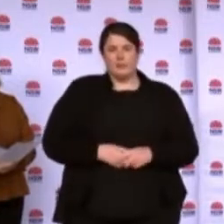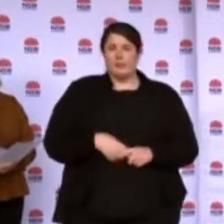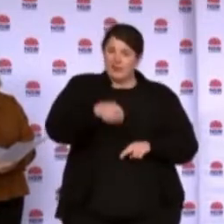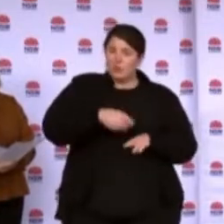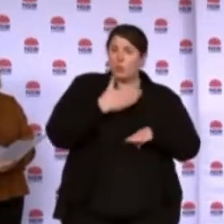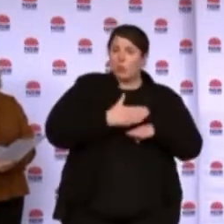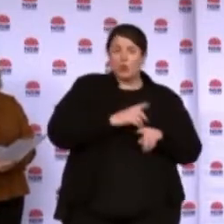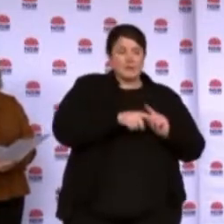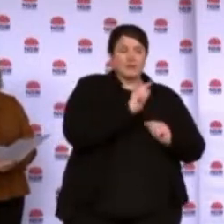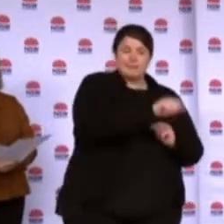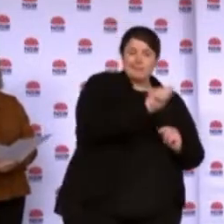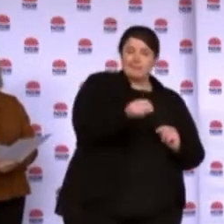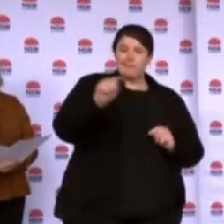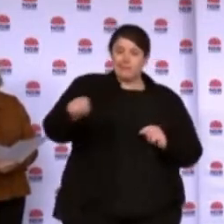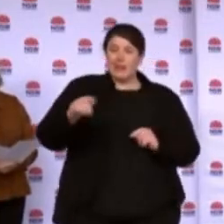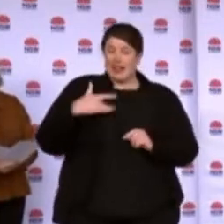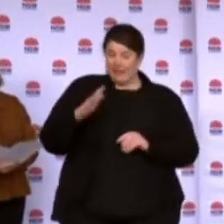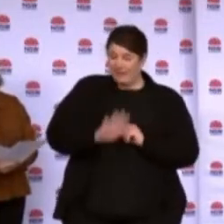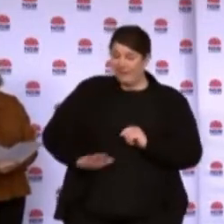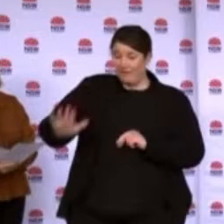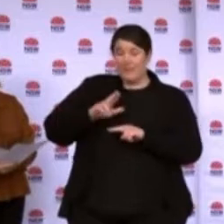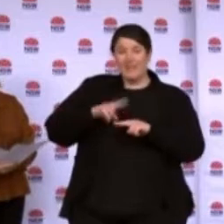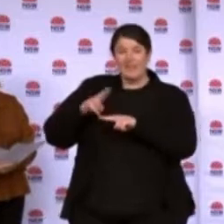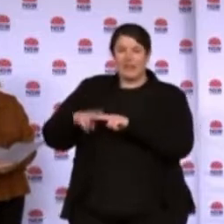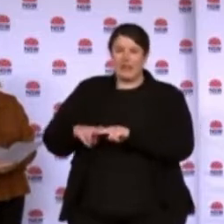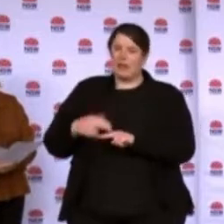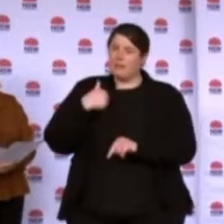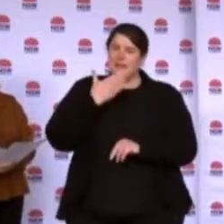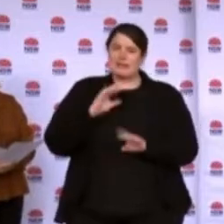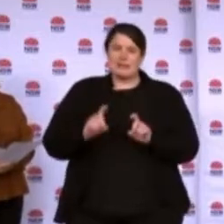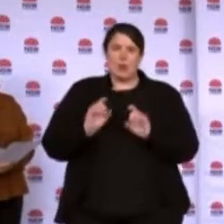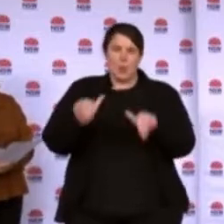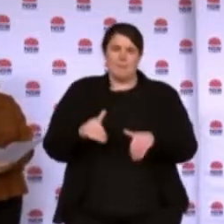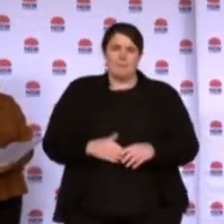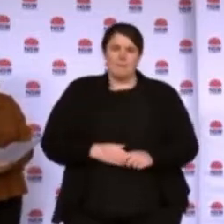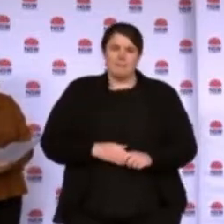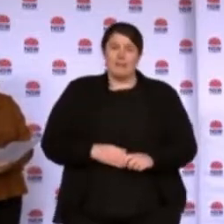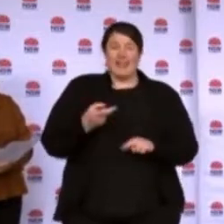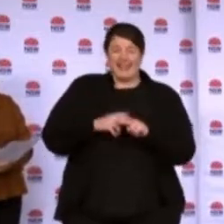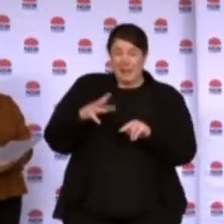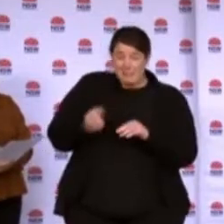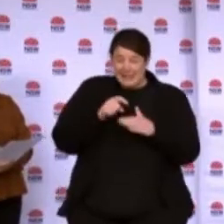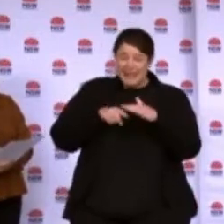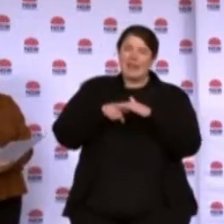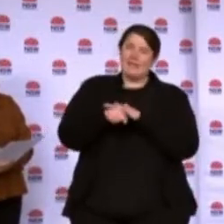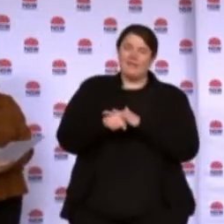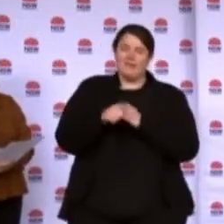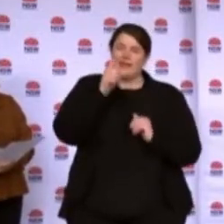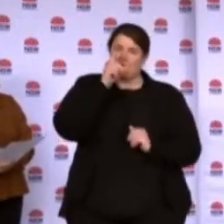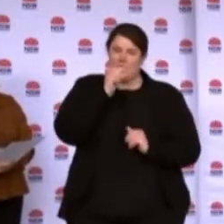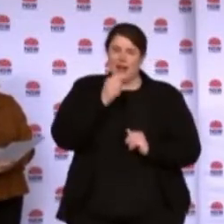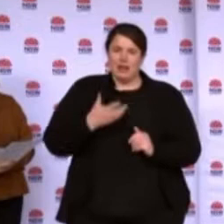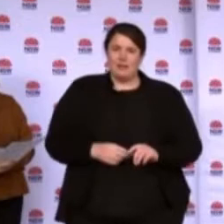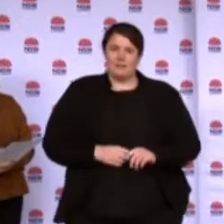in multiple sites and you're from the Fairfield local government area, we would prefer you stayed at home unless you absolutely had to leave the house and unless you can